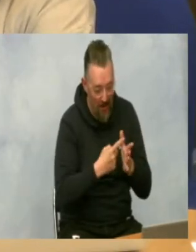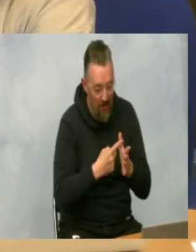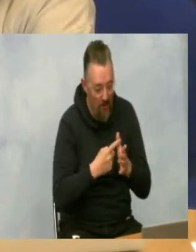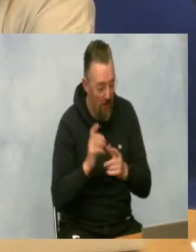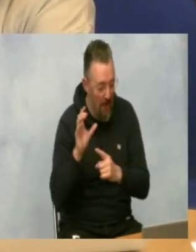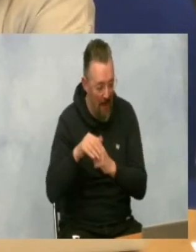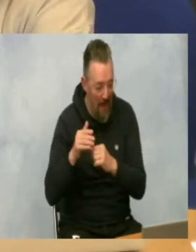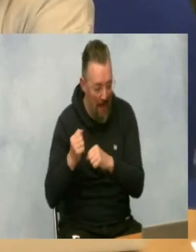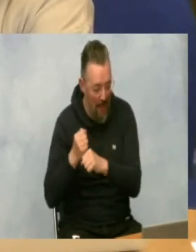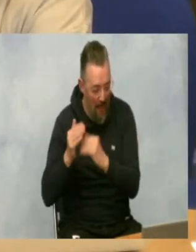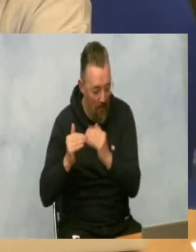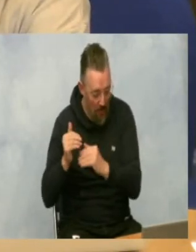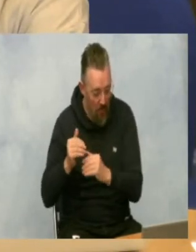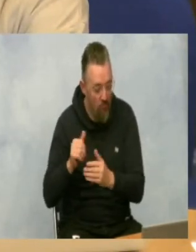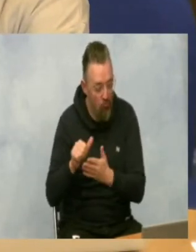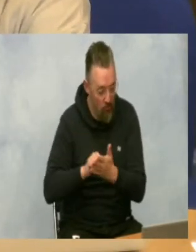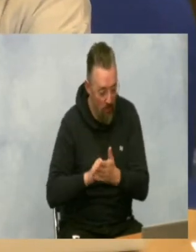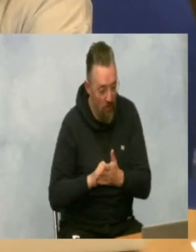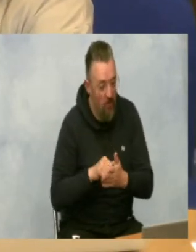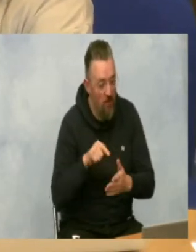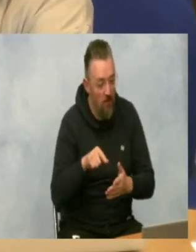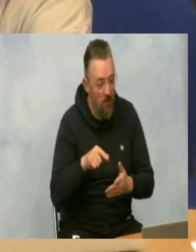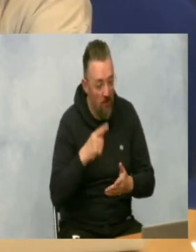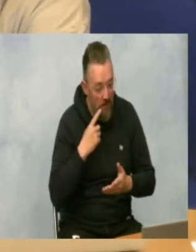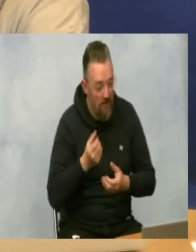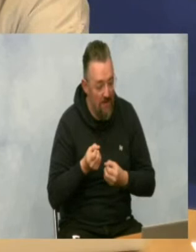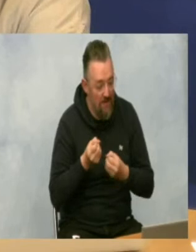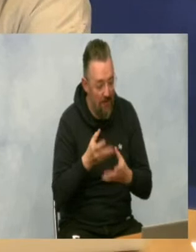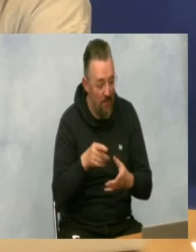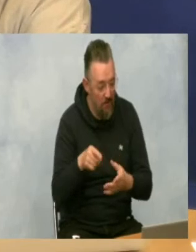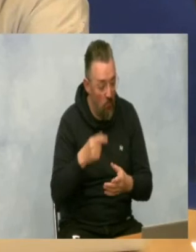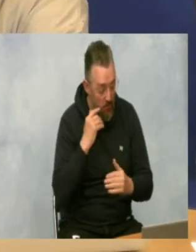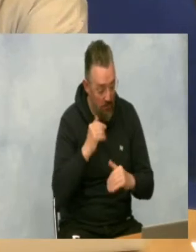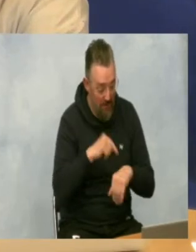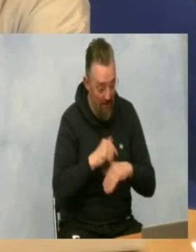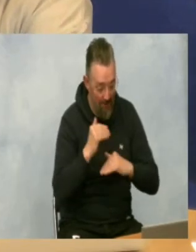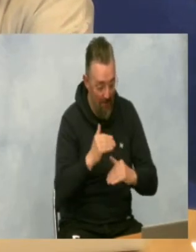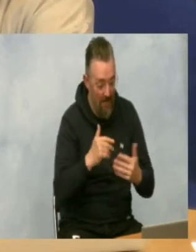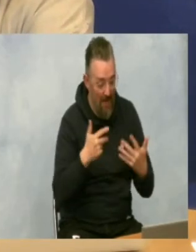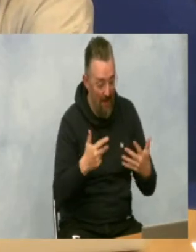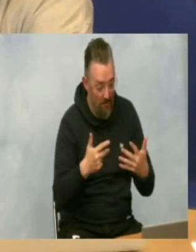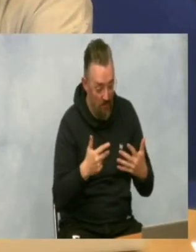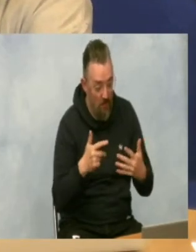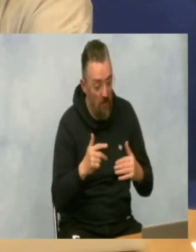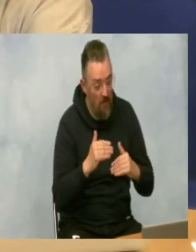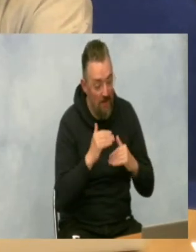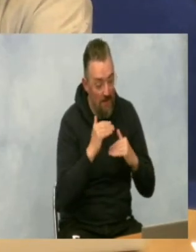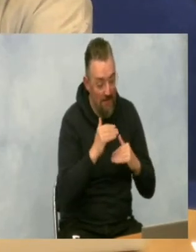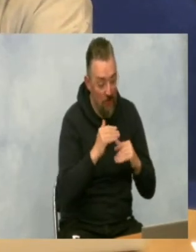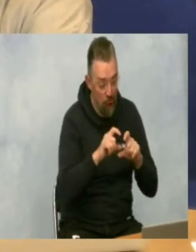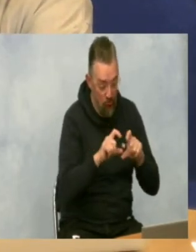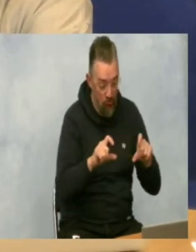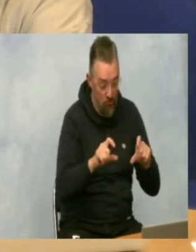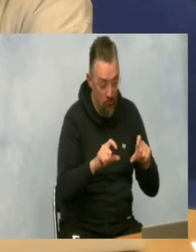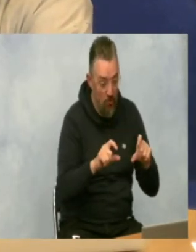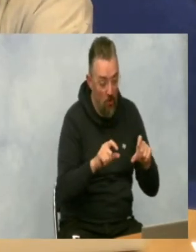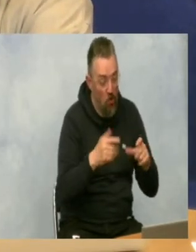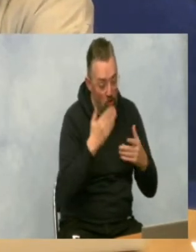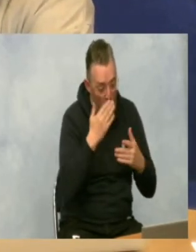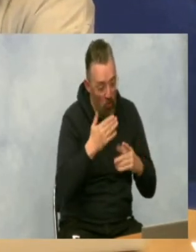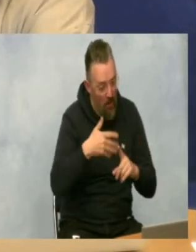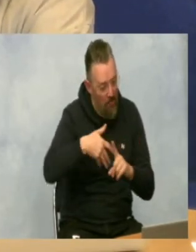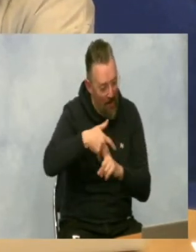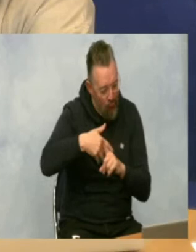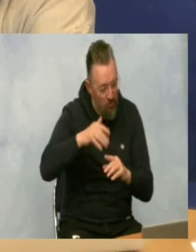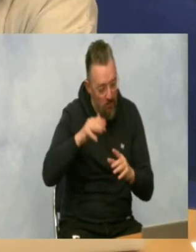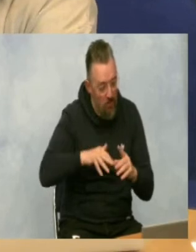the spend position as at the 4th of November, which is accounting period 8. Section 3 of your report provides a background and advises that the budget